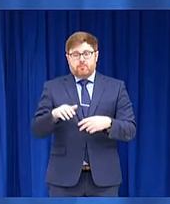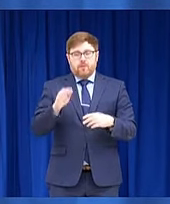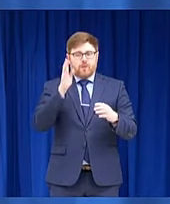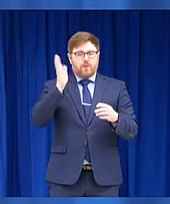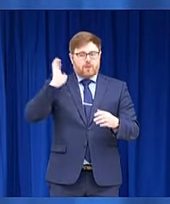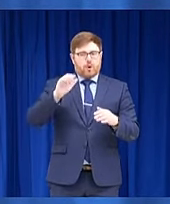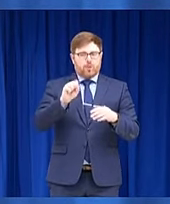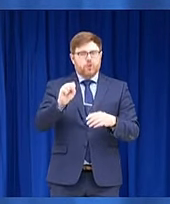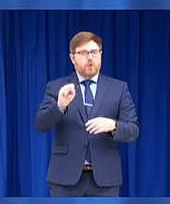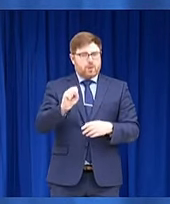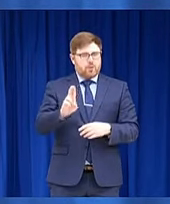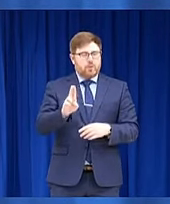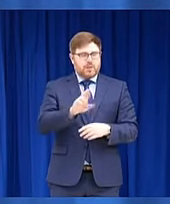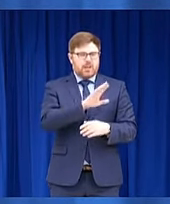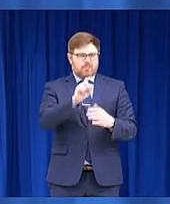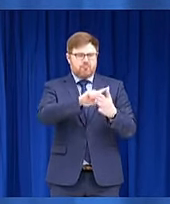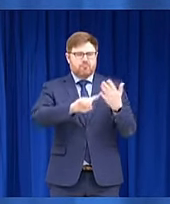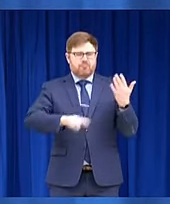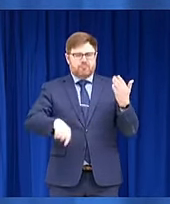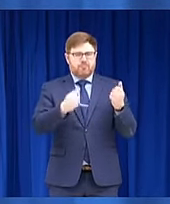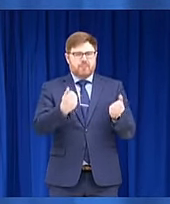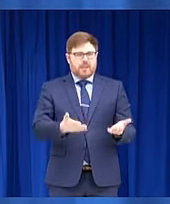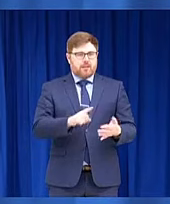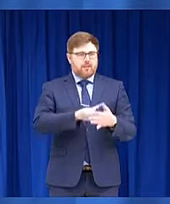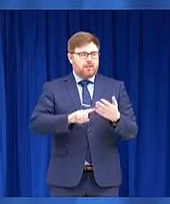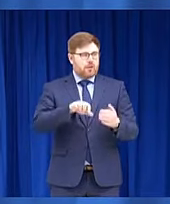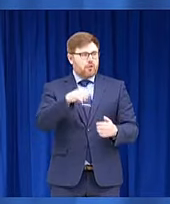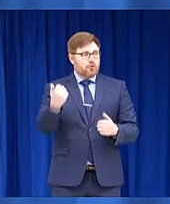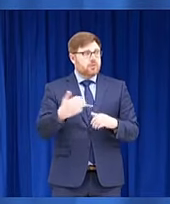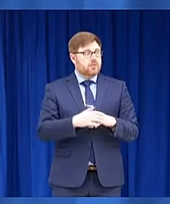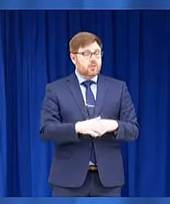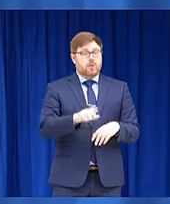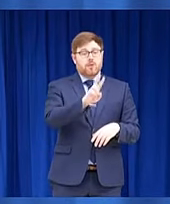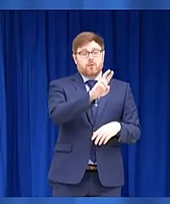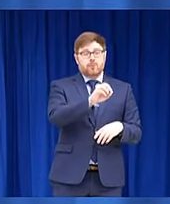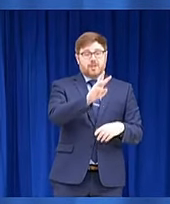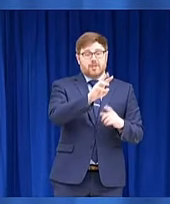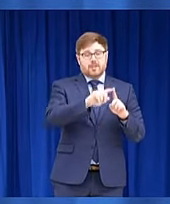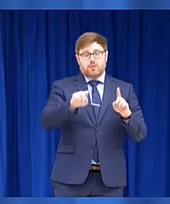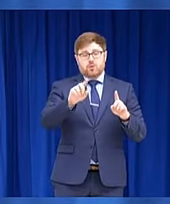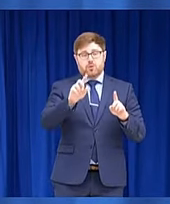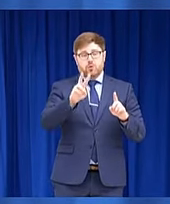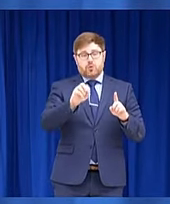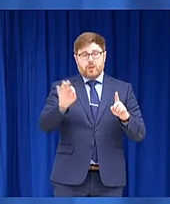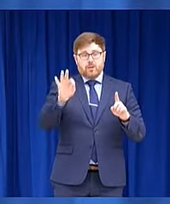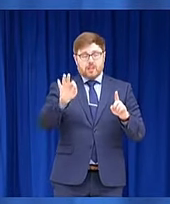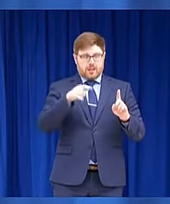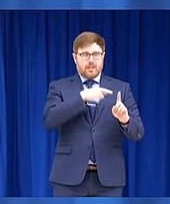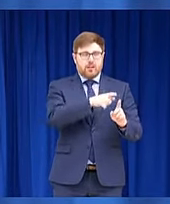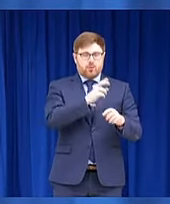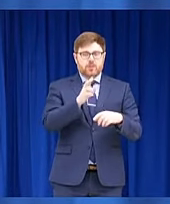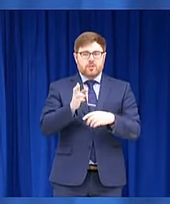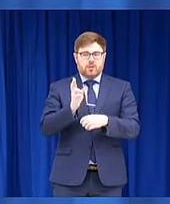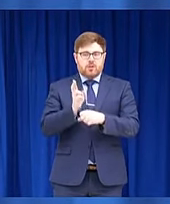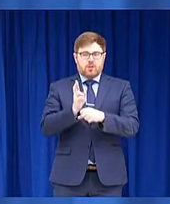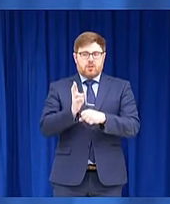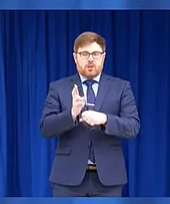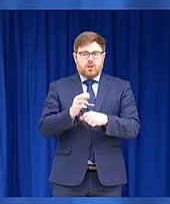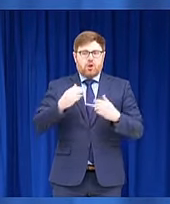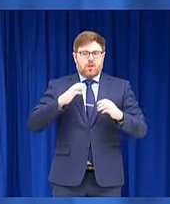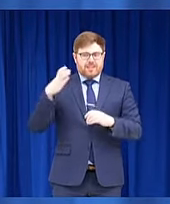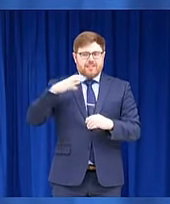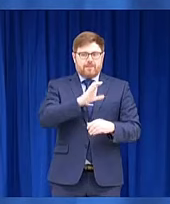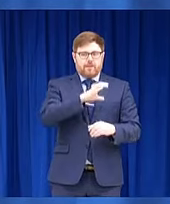defense posture. In 2006 to 2009, he was a civilian exchange officer in the UK Ministry of